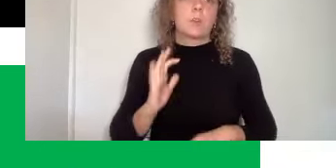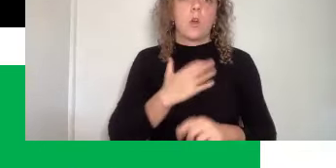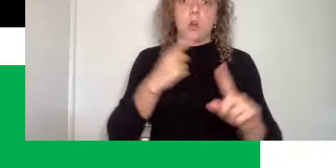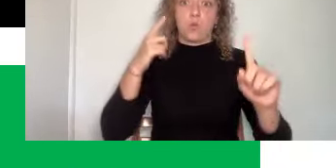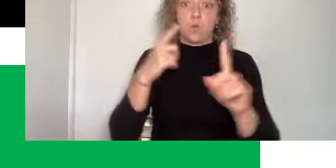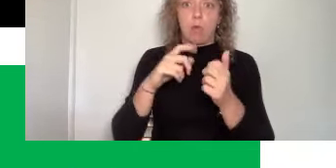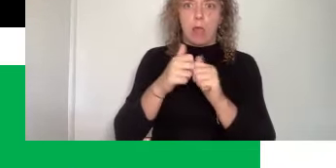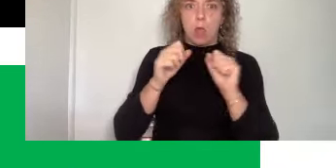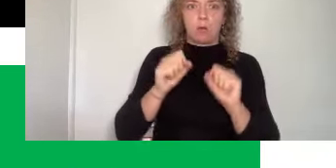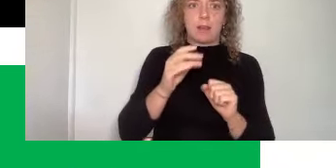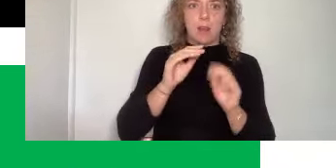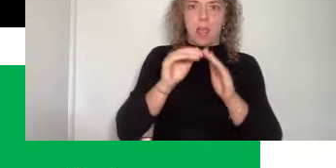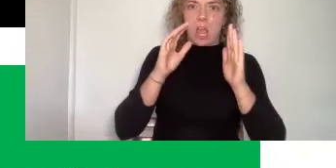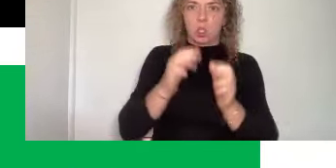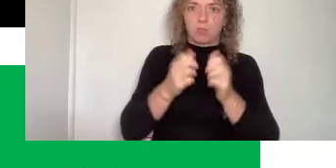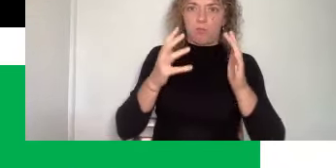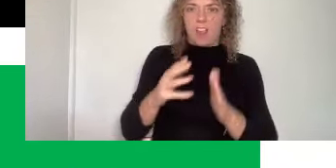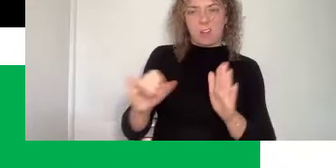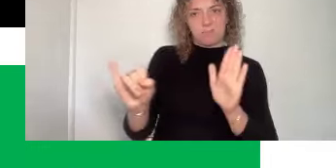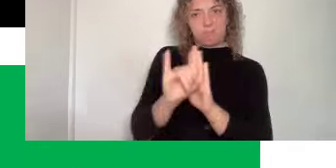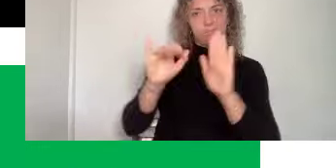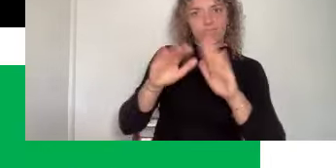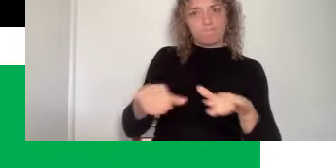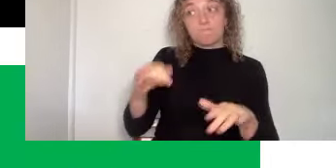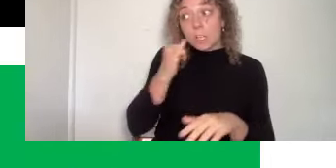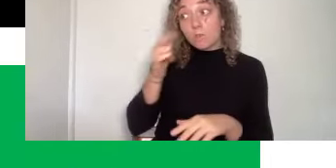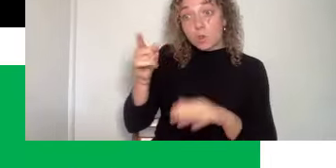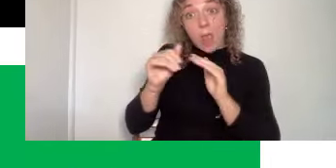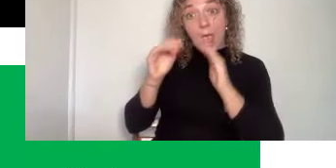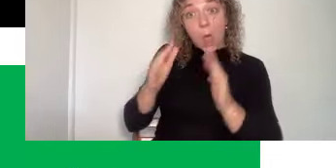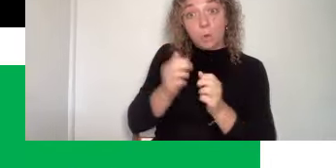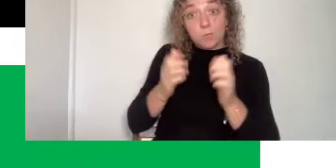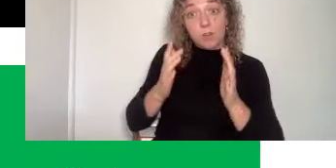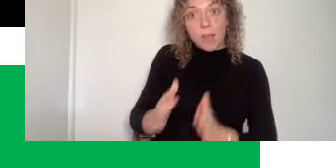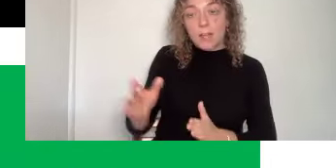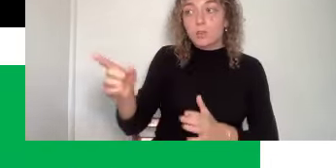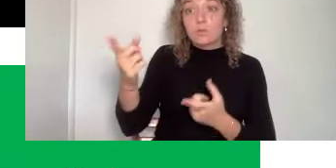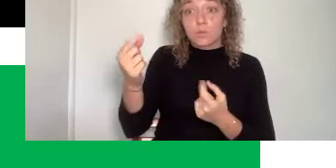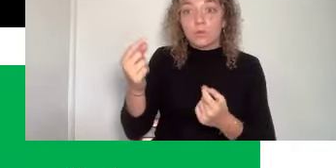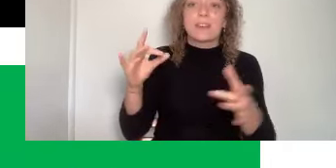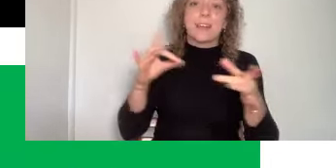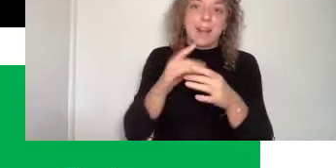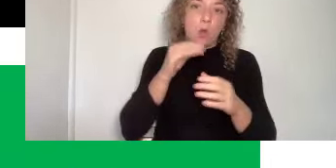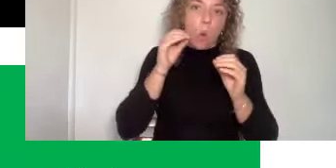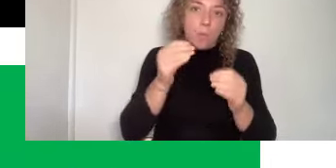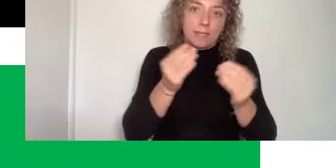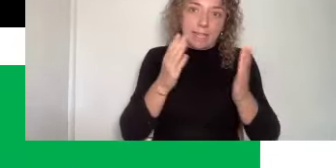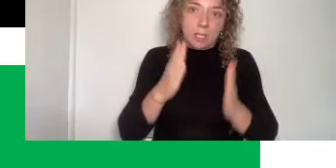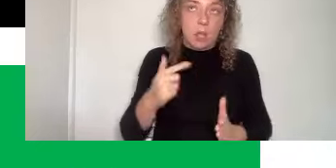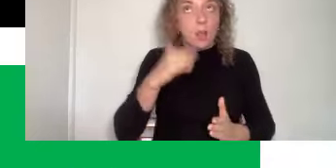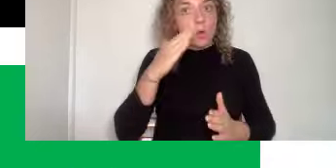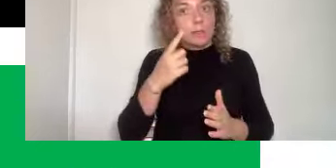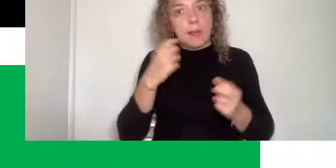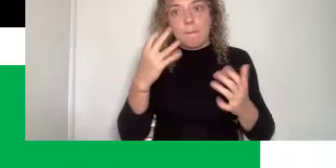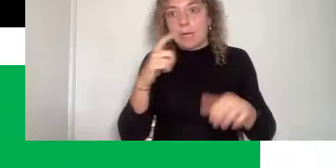can housing providers identify children, right? What can you do if you're a housing provider? Connect to homeless liaison. I know we've said it many, many times. That